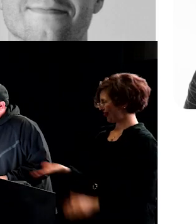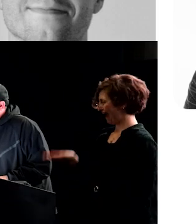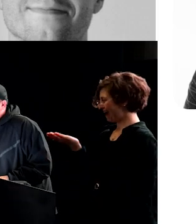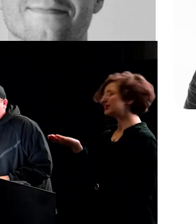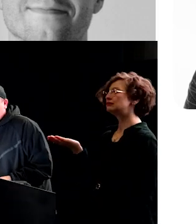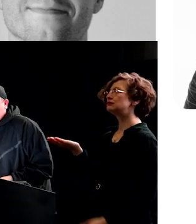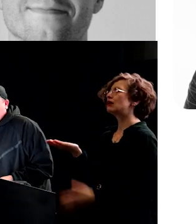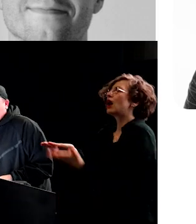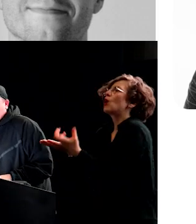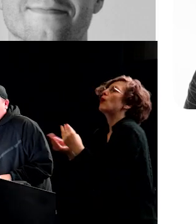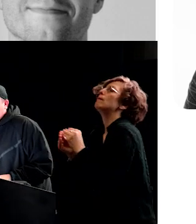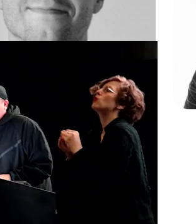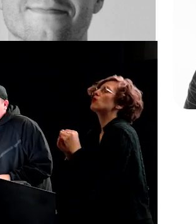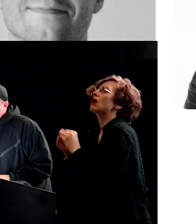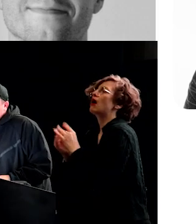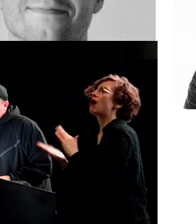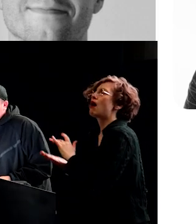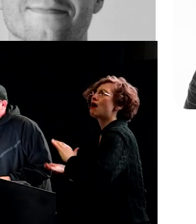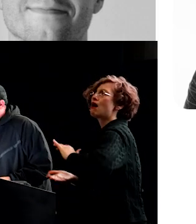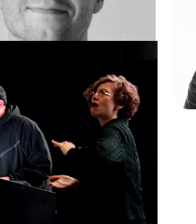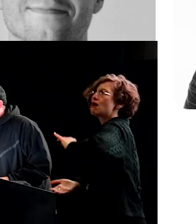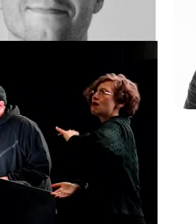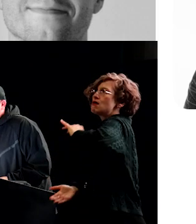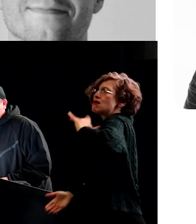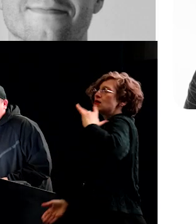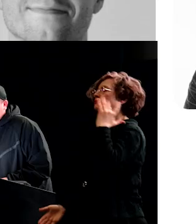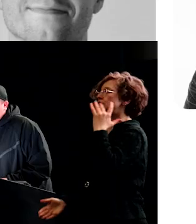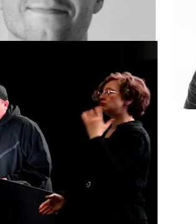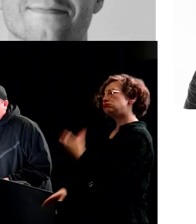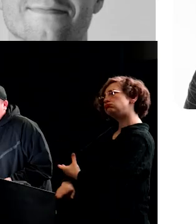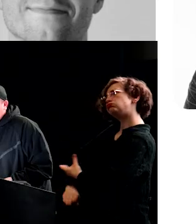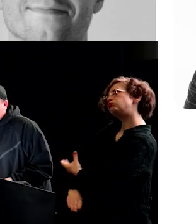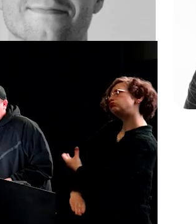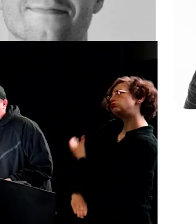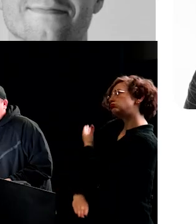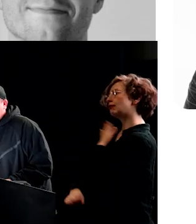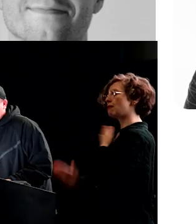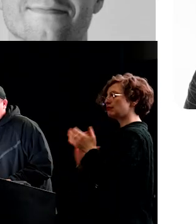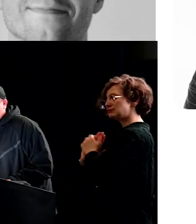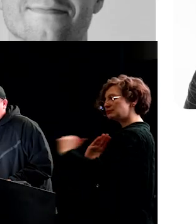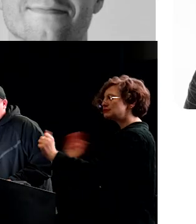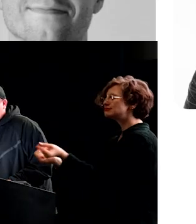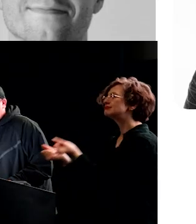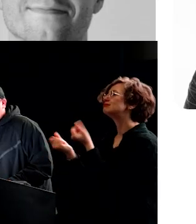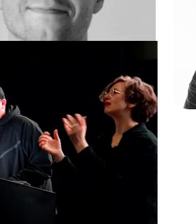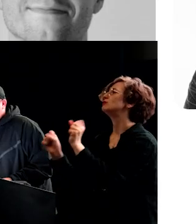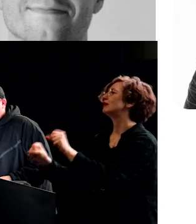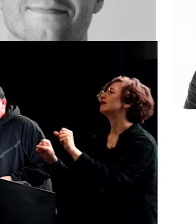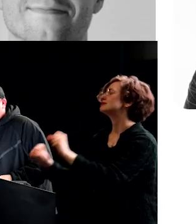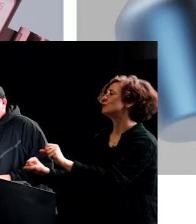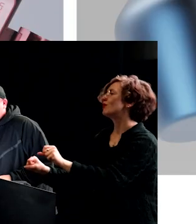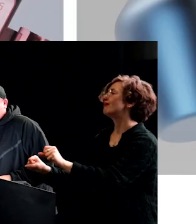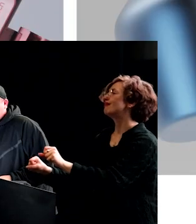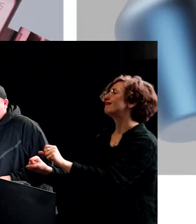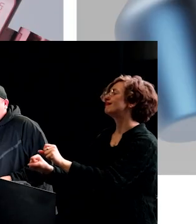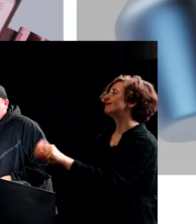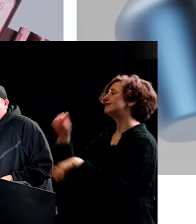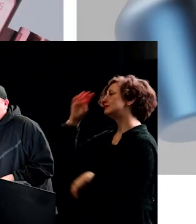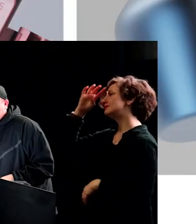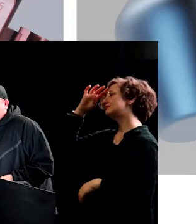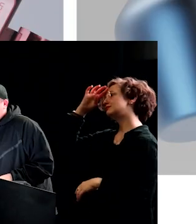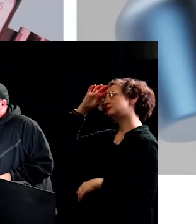themselves forward and elevating their skills as much as possible. And so that leads me